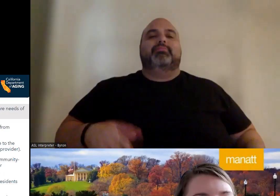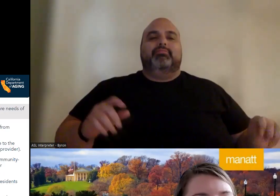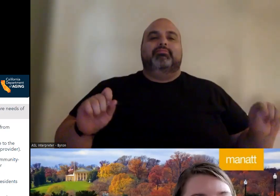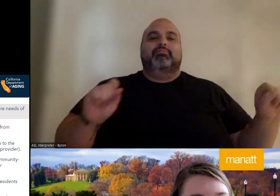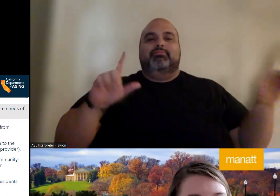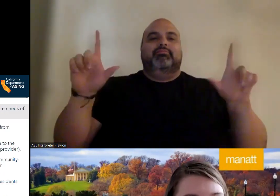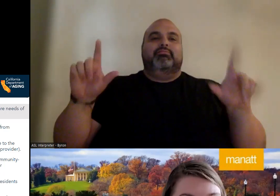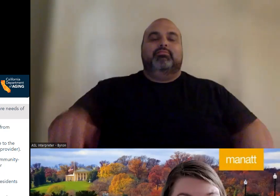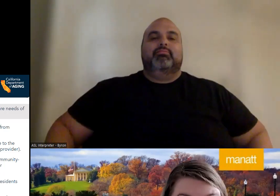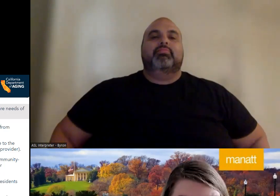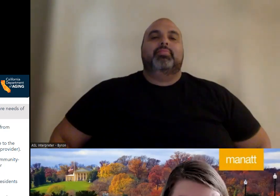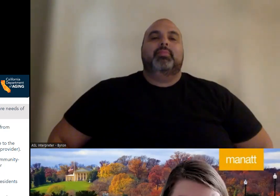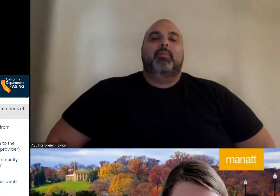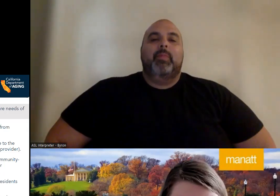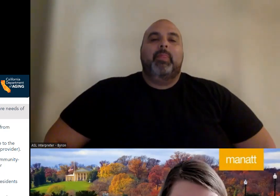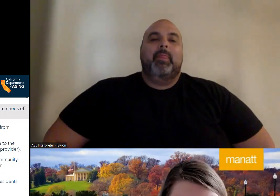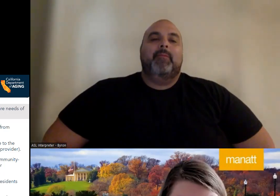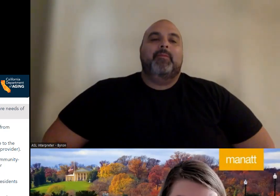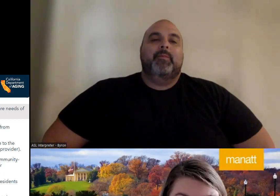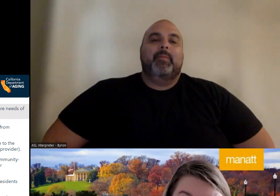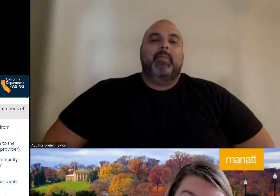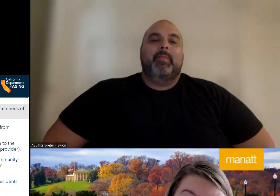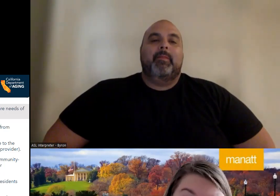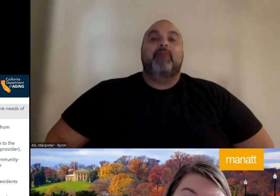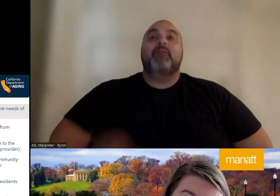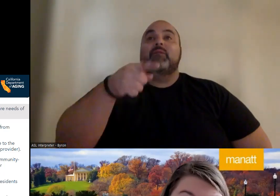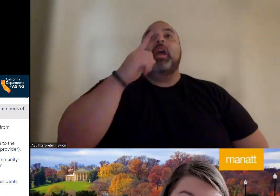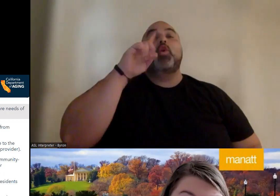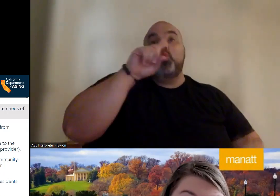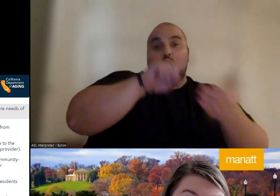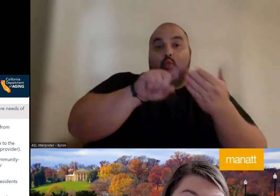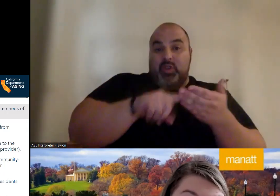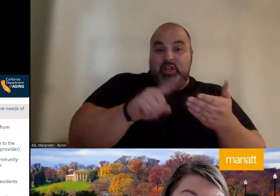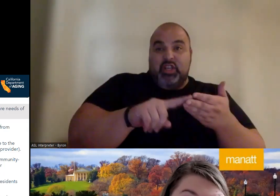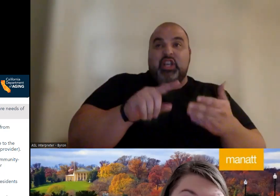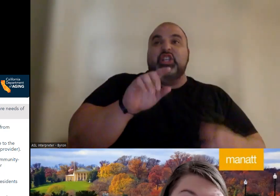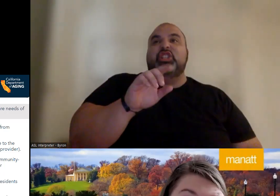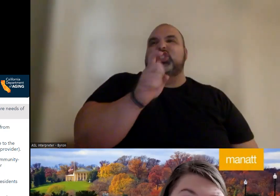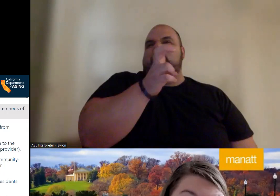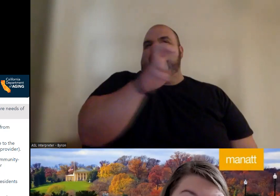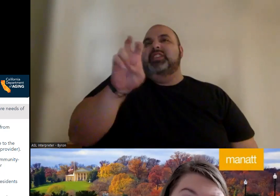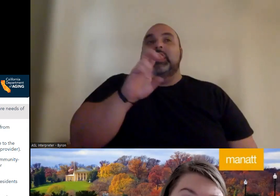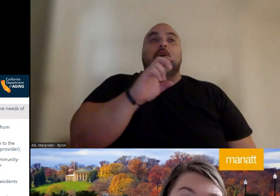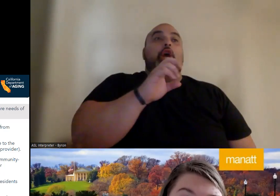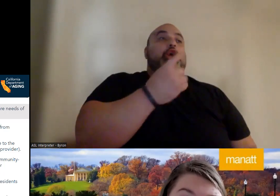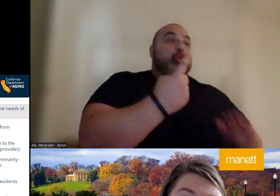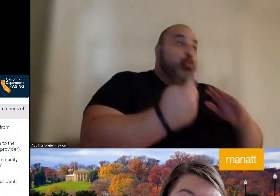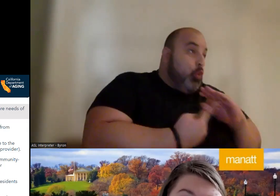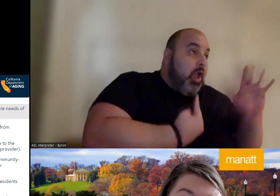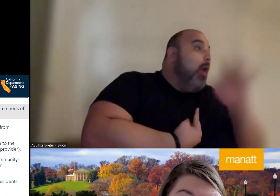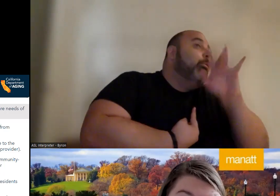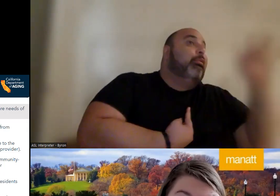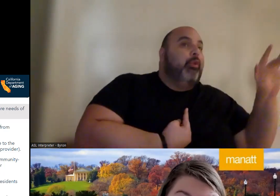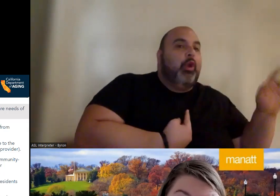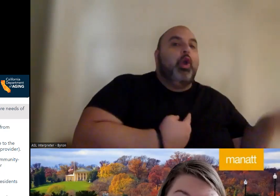So this next piece of research here sort of shifts from social isolation and loneliness to look at the role that